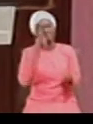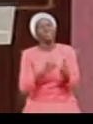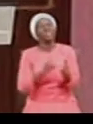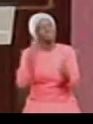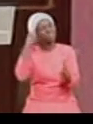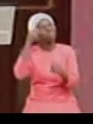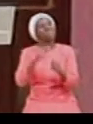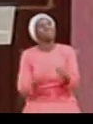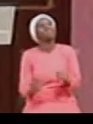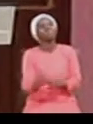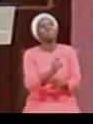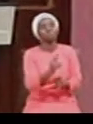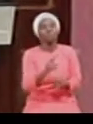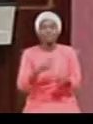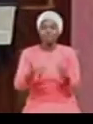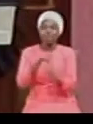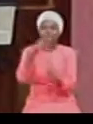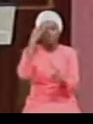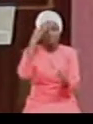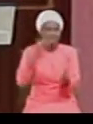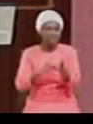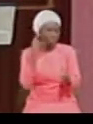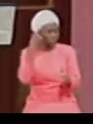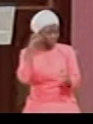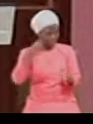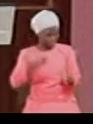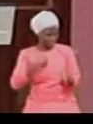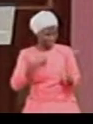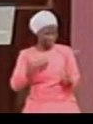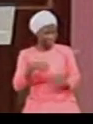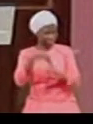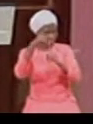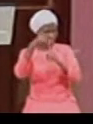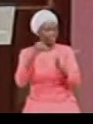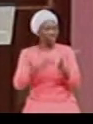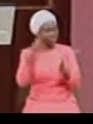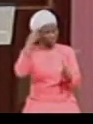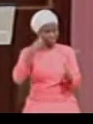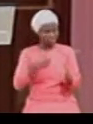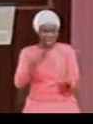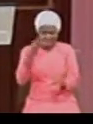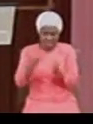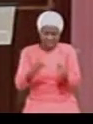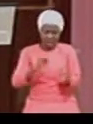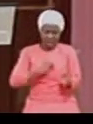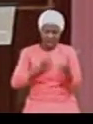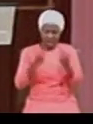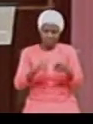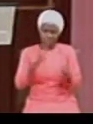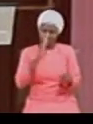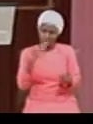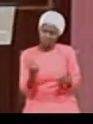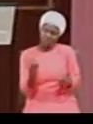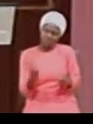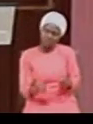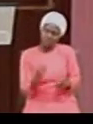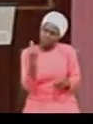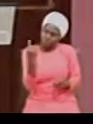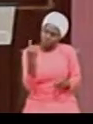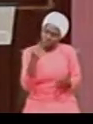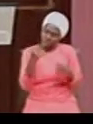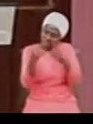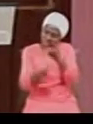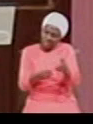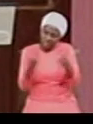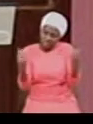all. But when you know it is for me, if I were the only sinner in the world, Christ